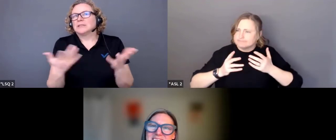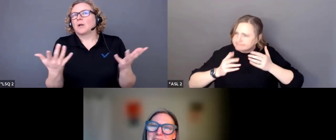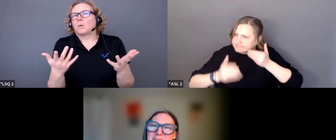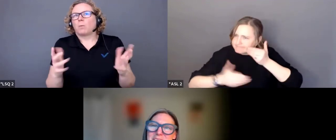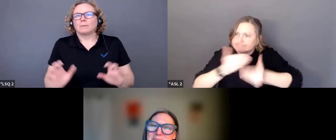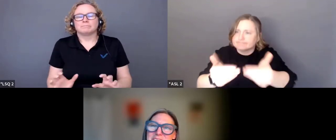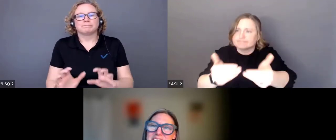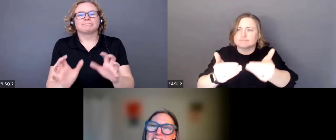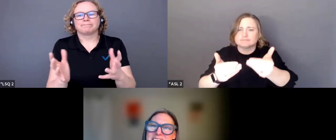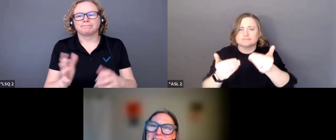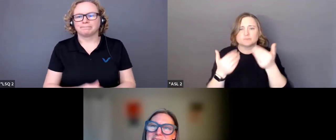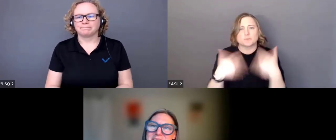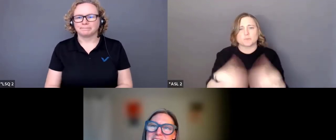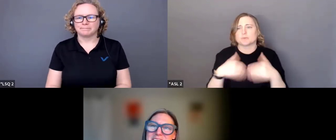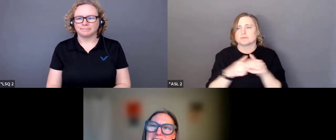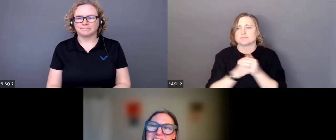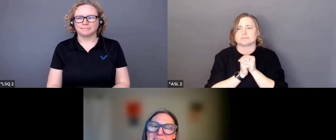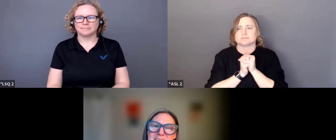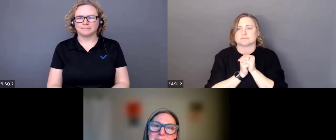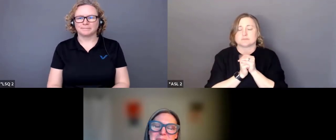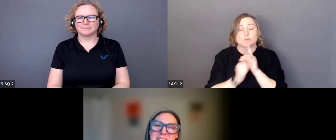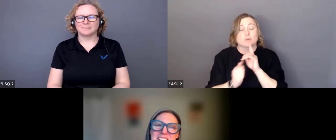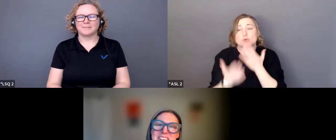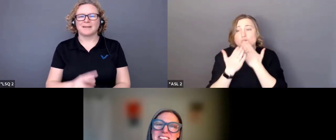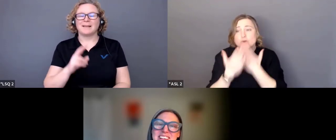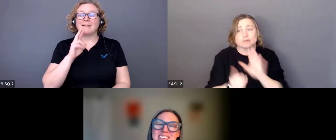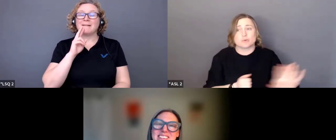We are so grateful for your